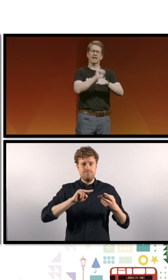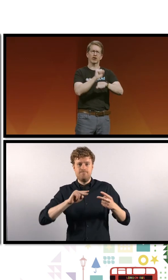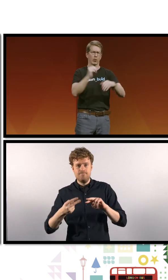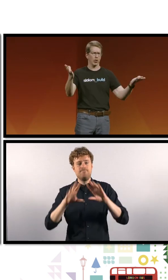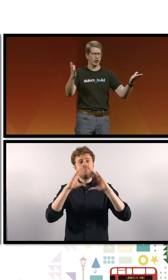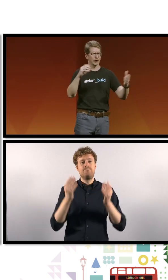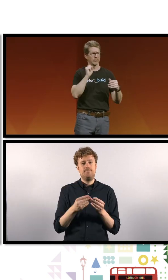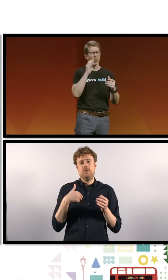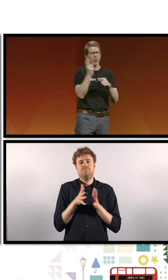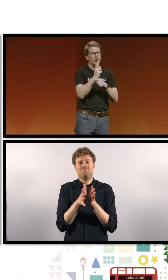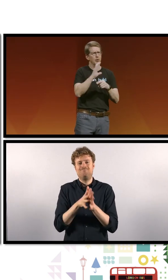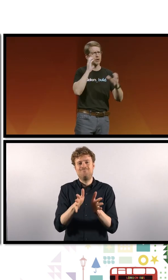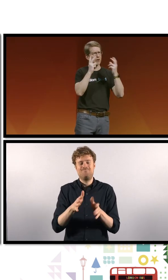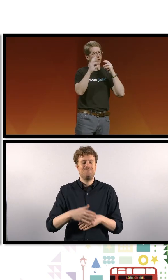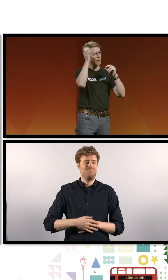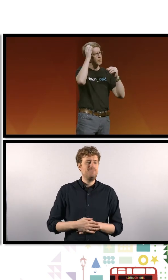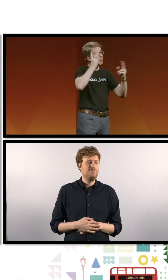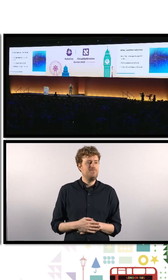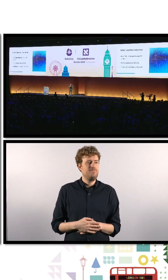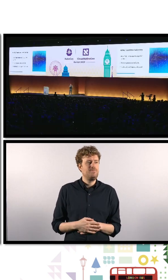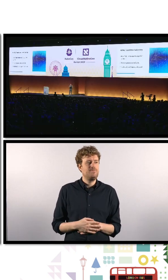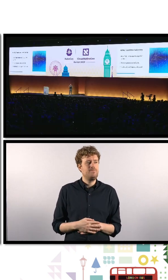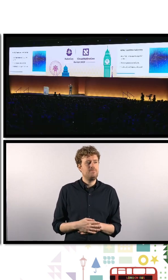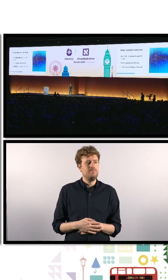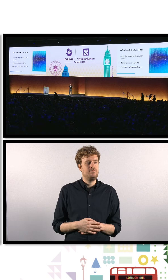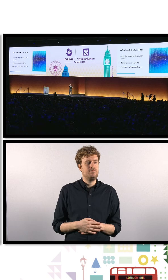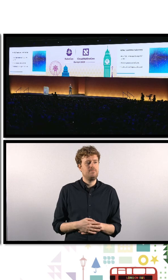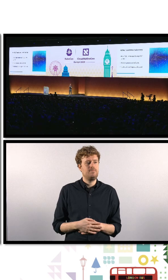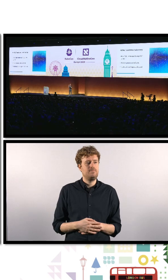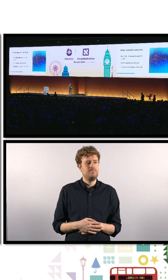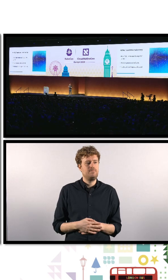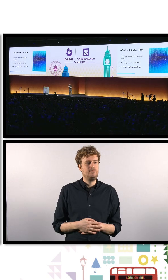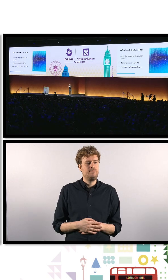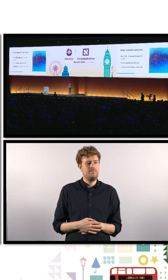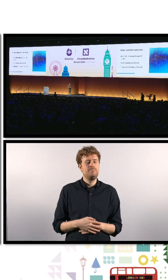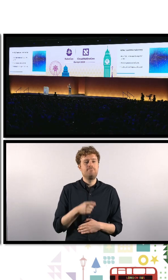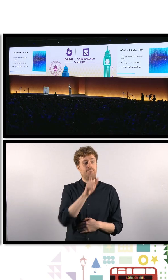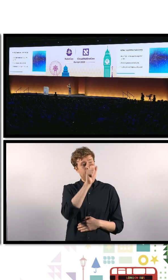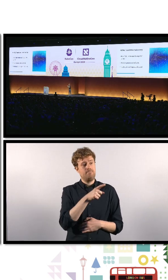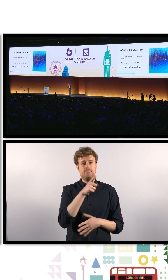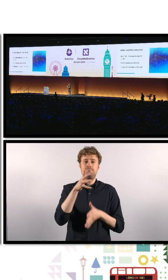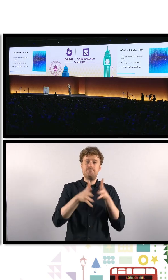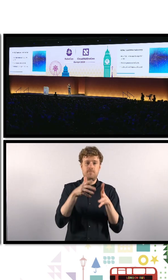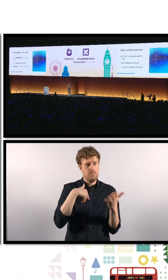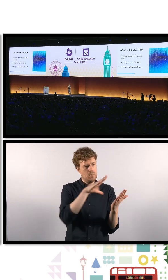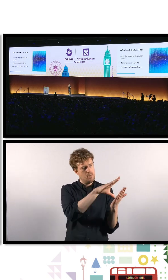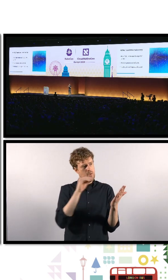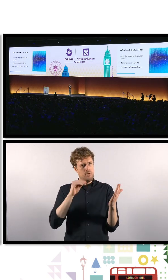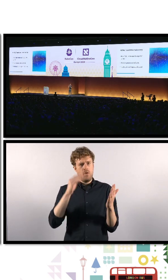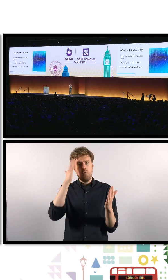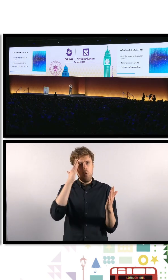So how does sign language recognition work exactly? We use computer vision models for real-time